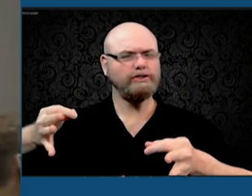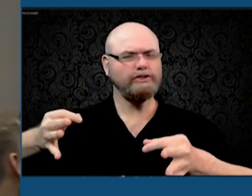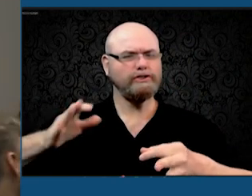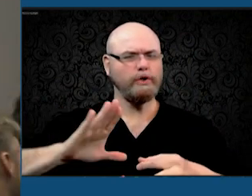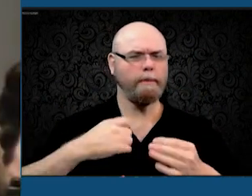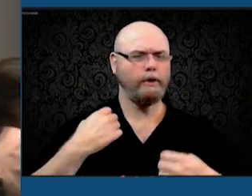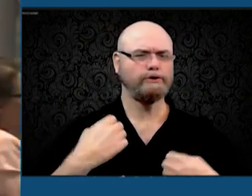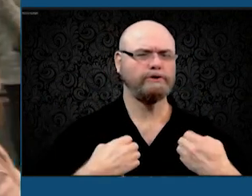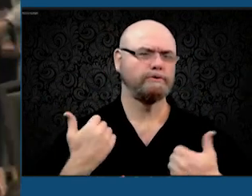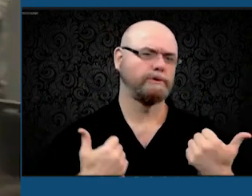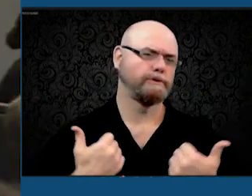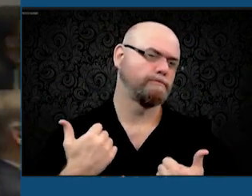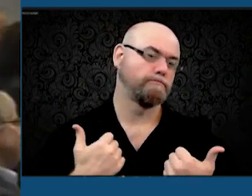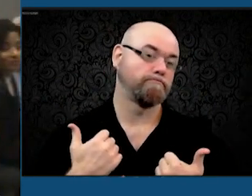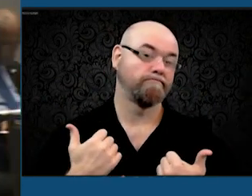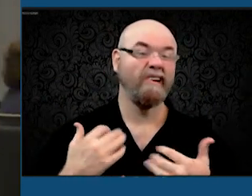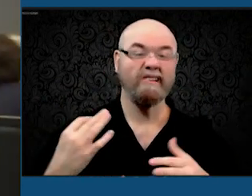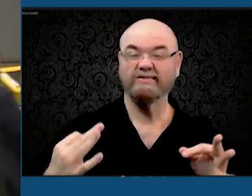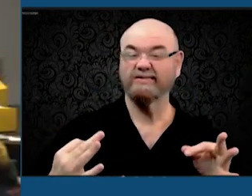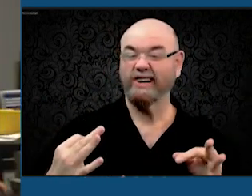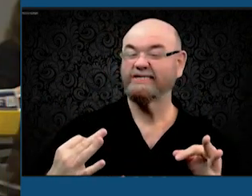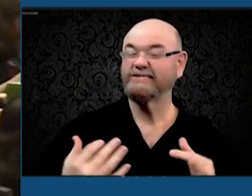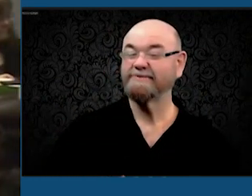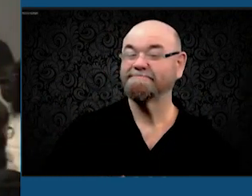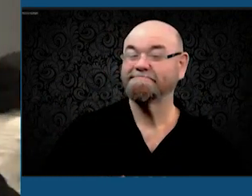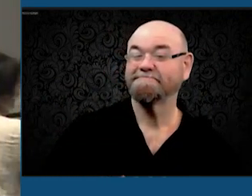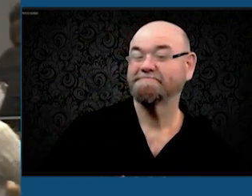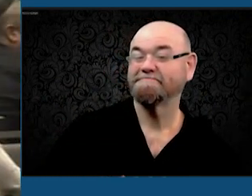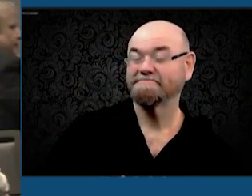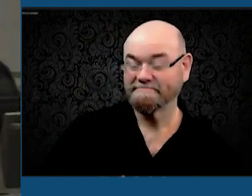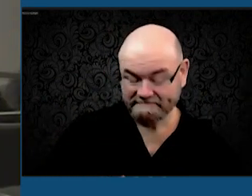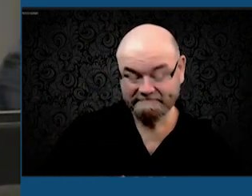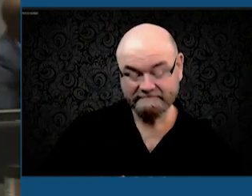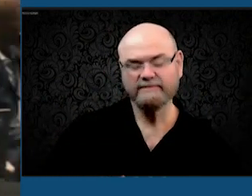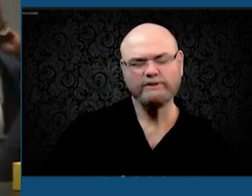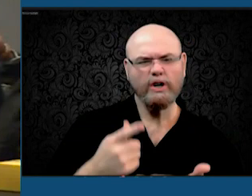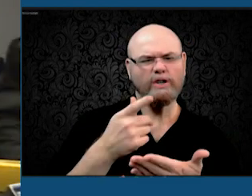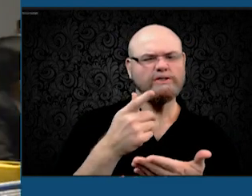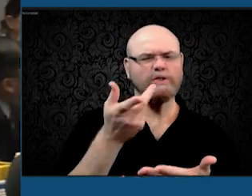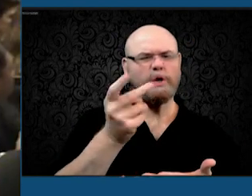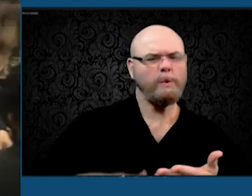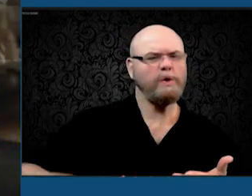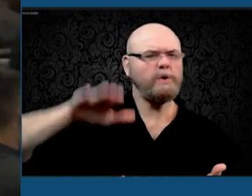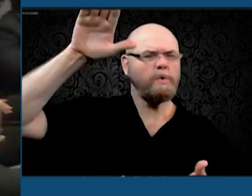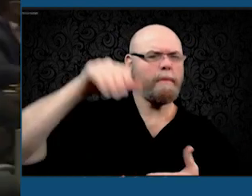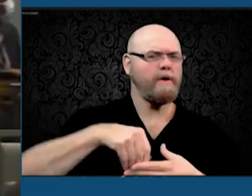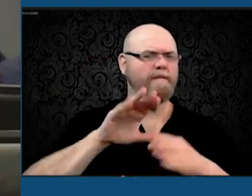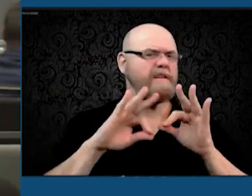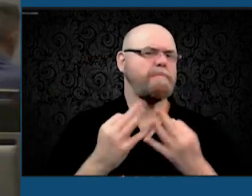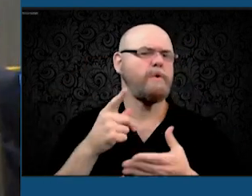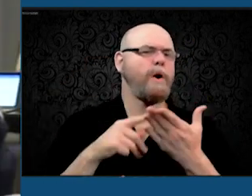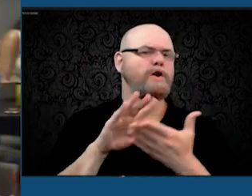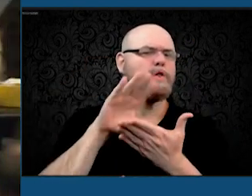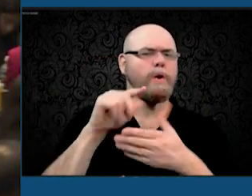We put that in the judge category. What did you learn about emotions growing up in your family?